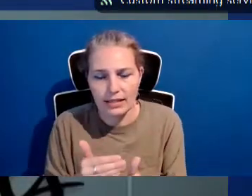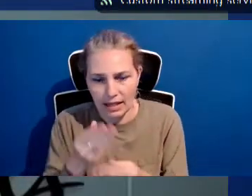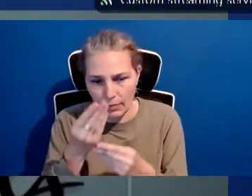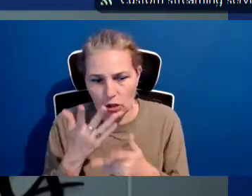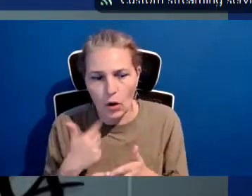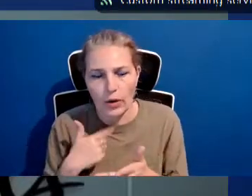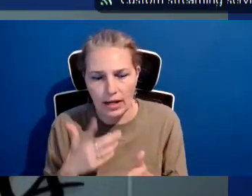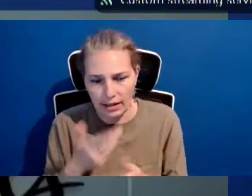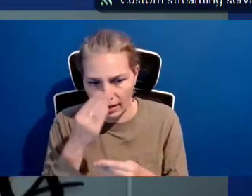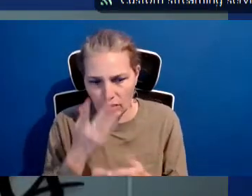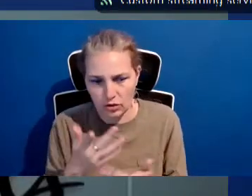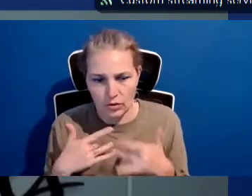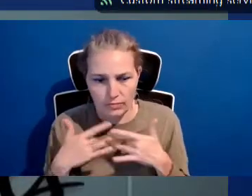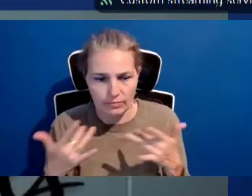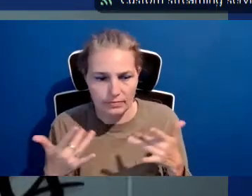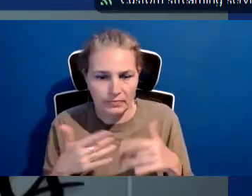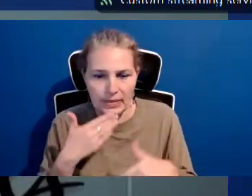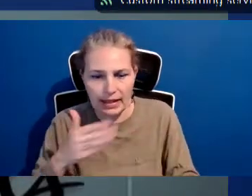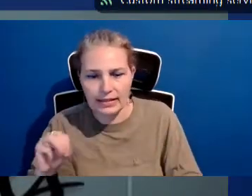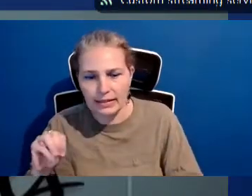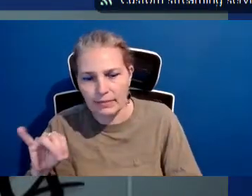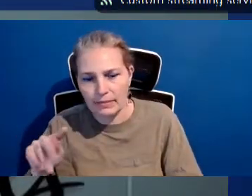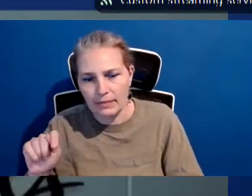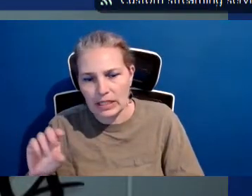Thank you, Mitch.